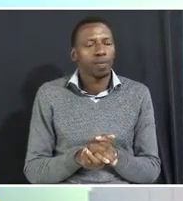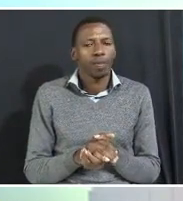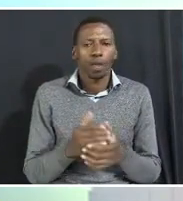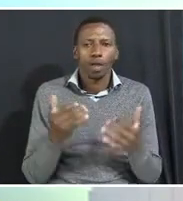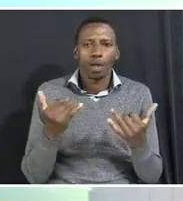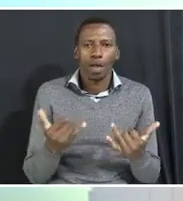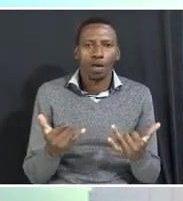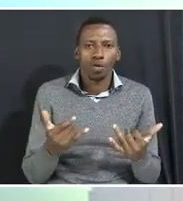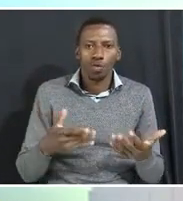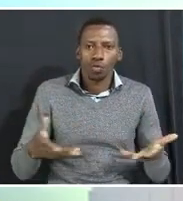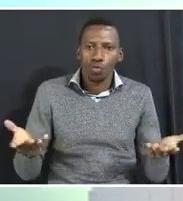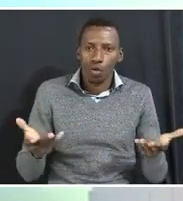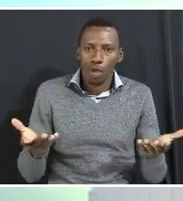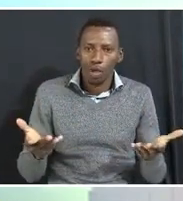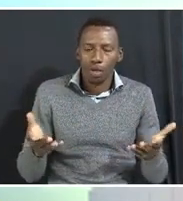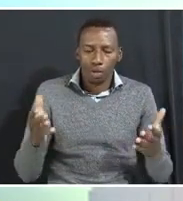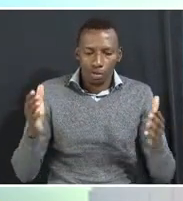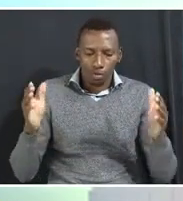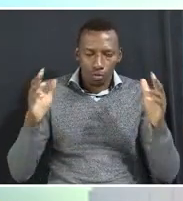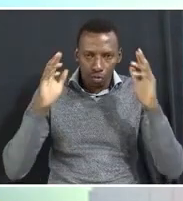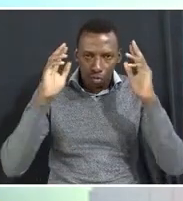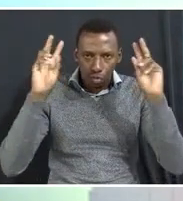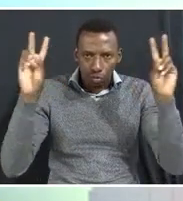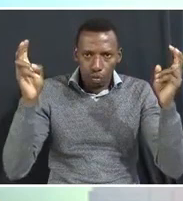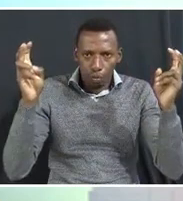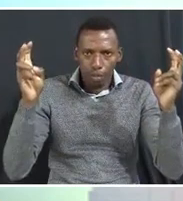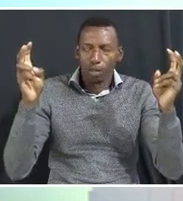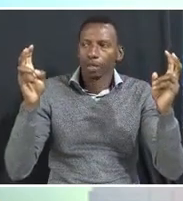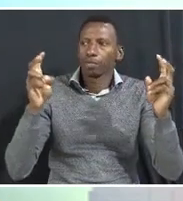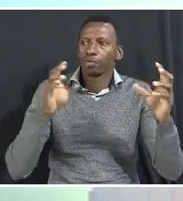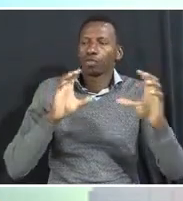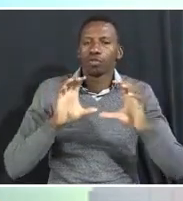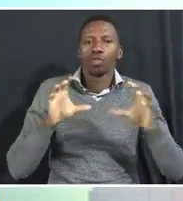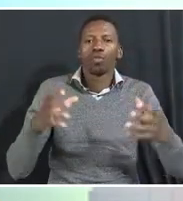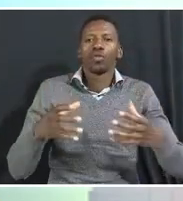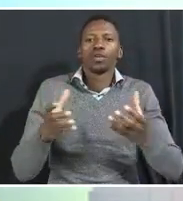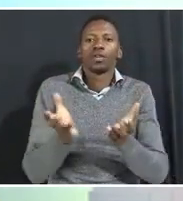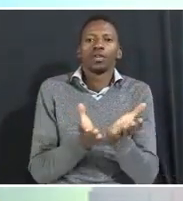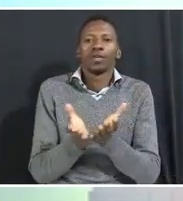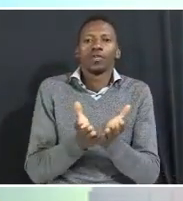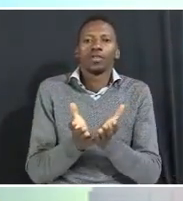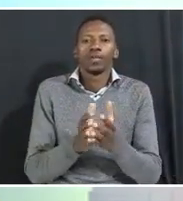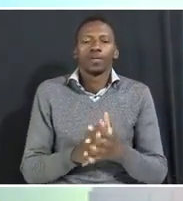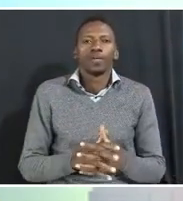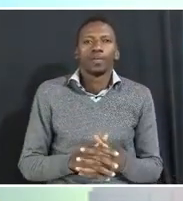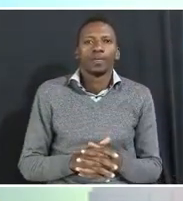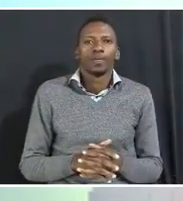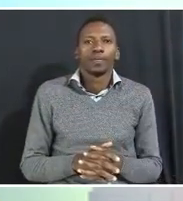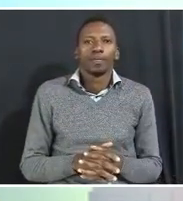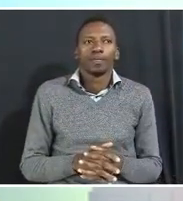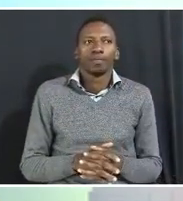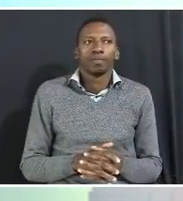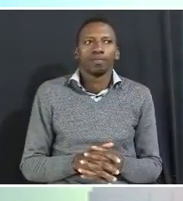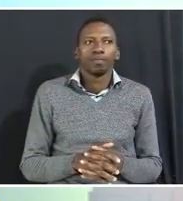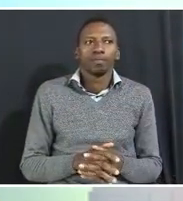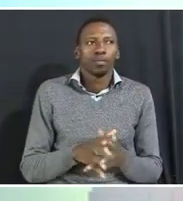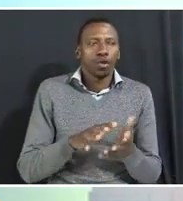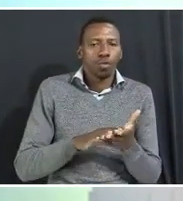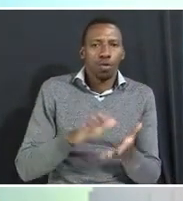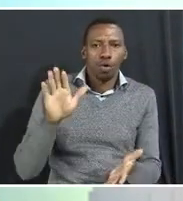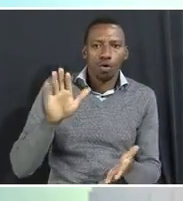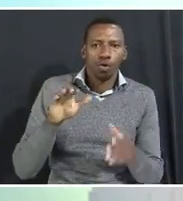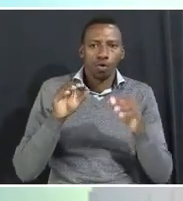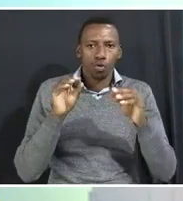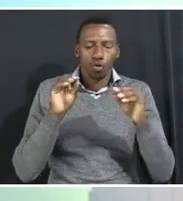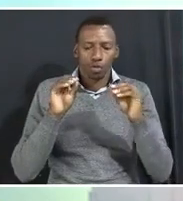in the mood of community service, reflecting on to that call of community service, and therefore most of our